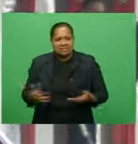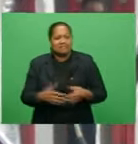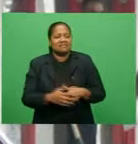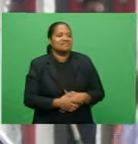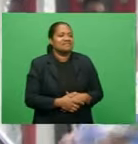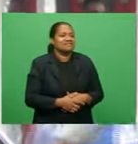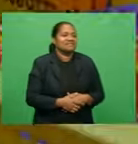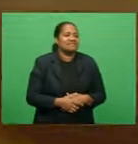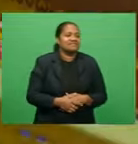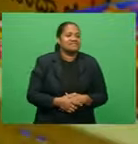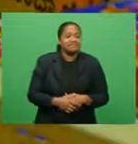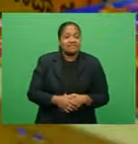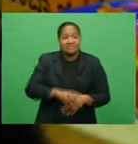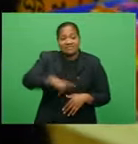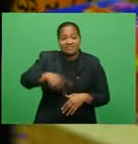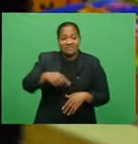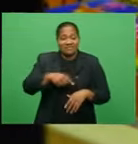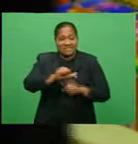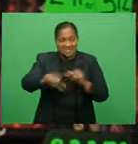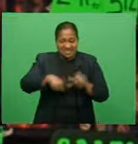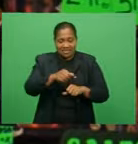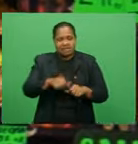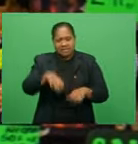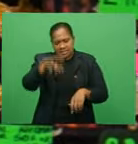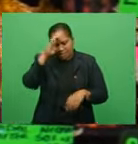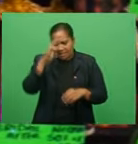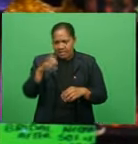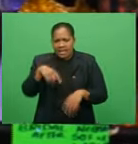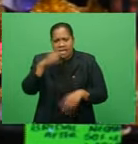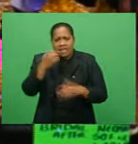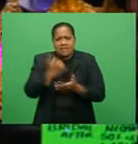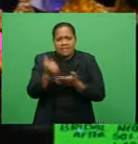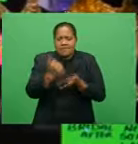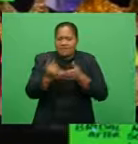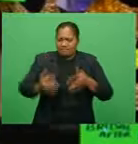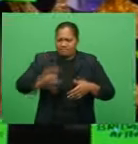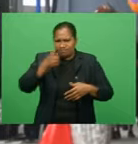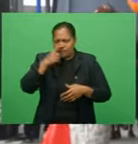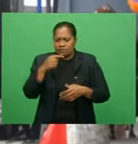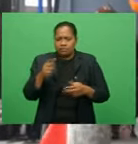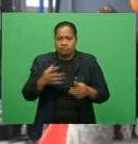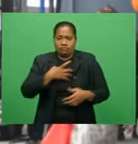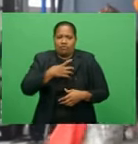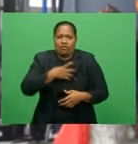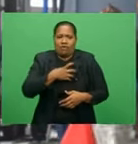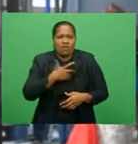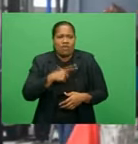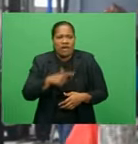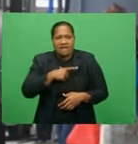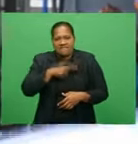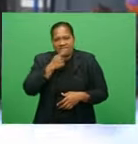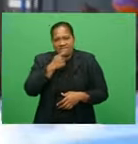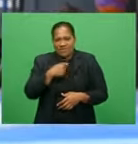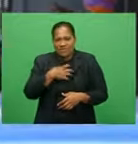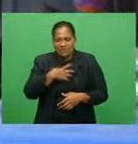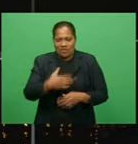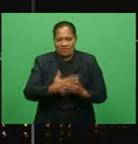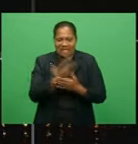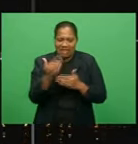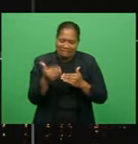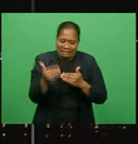is expecting the number of customers to double as there are only 4 shopping days left. Venina Rakautonga, FBC